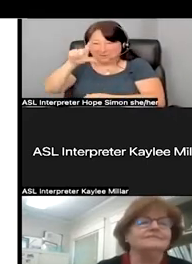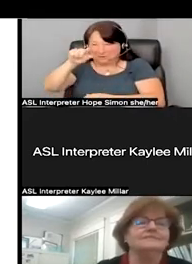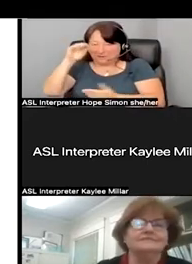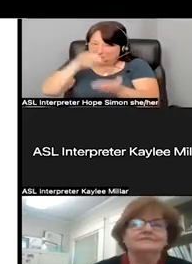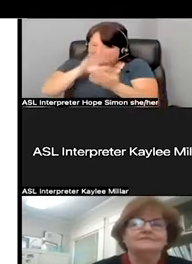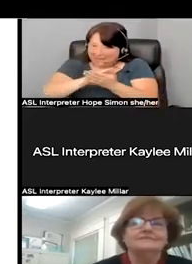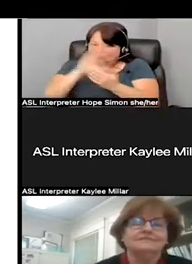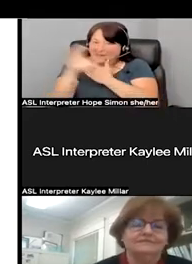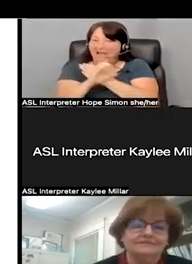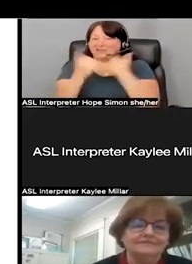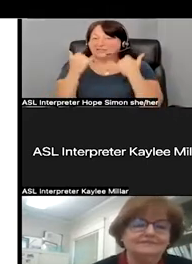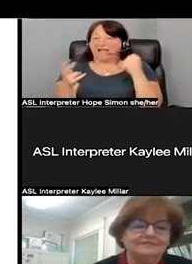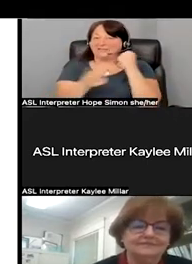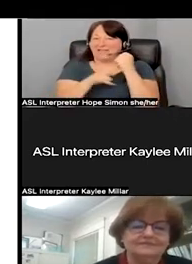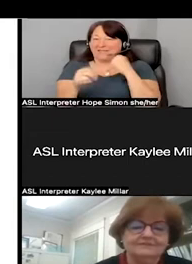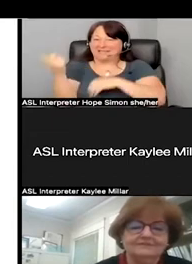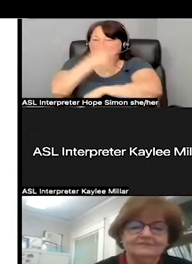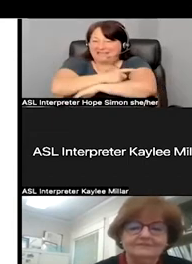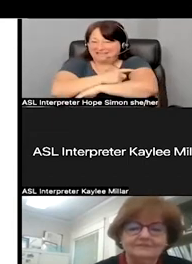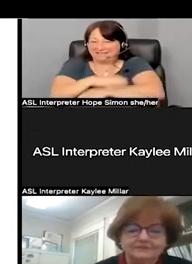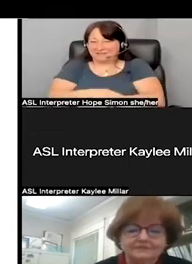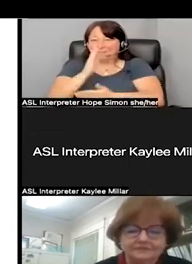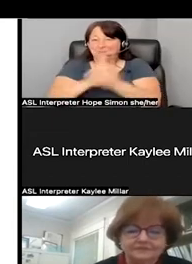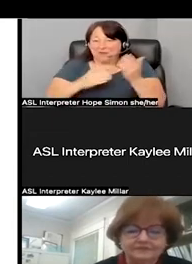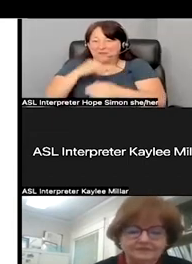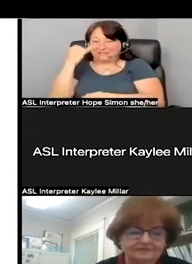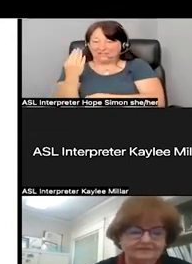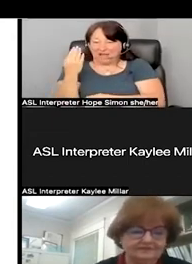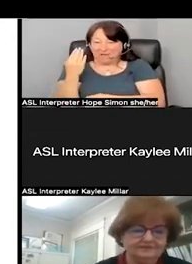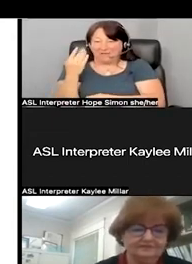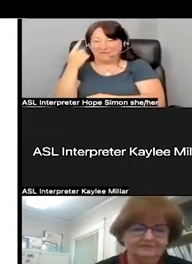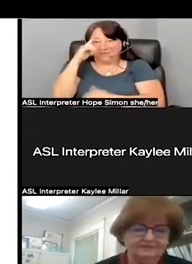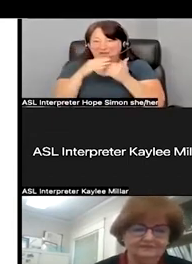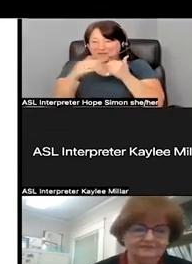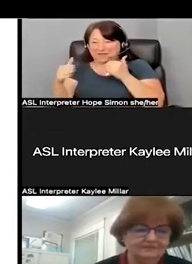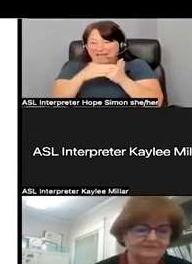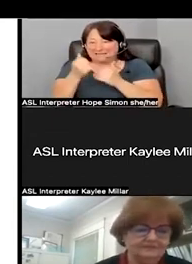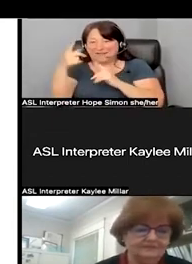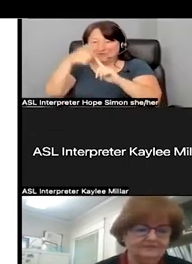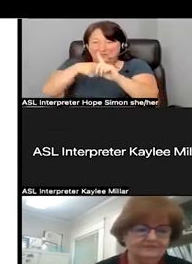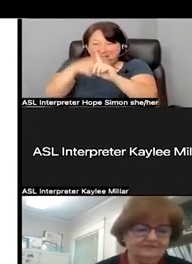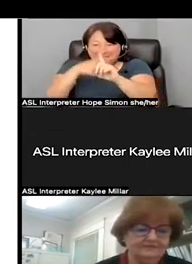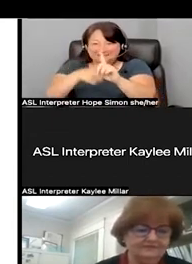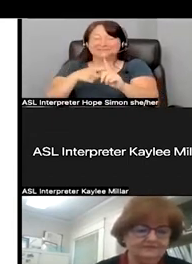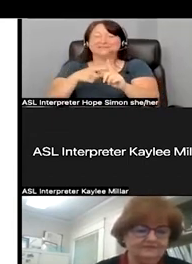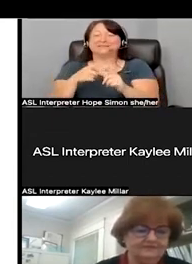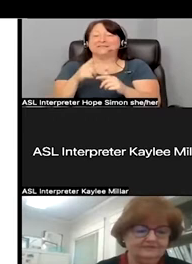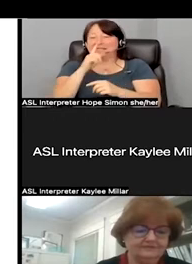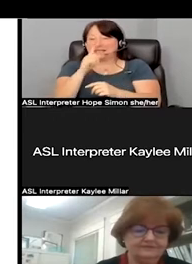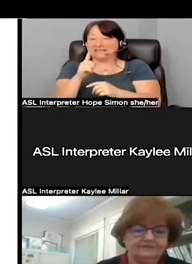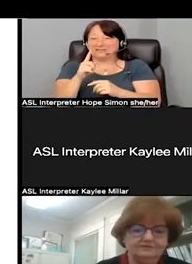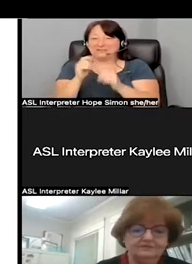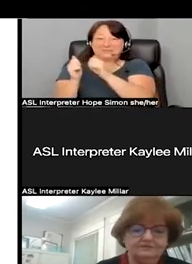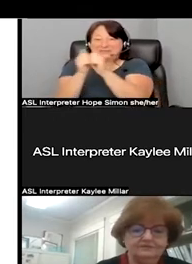your calendars and save the date. Part of my job for the next few months is to pull